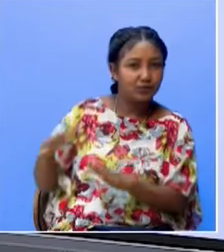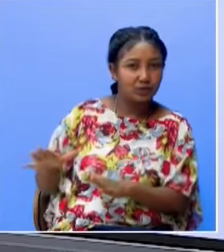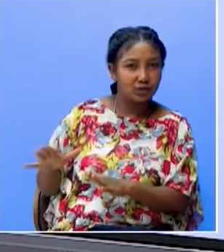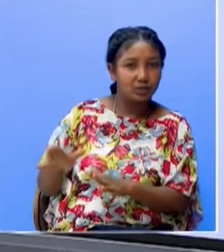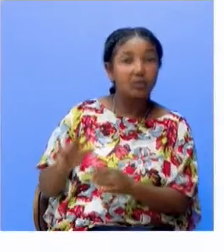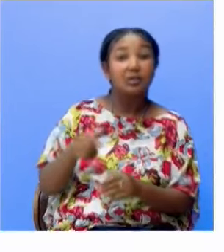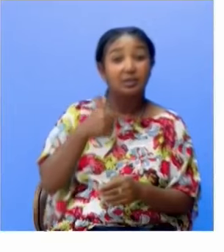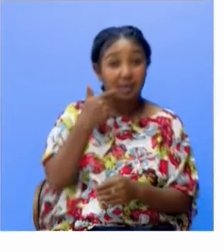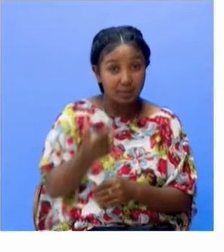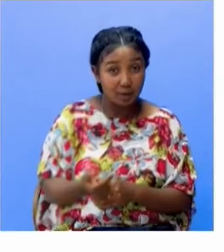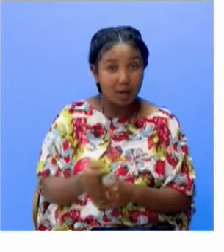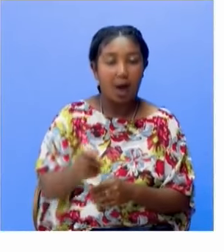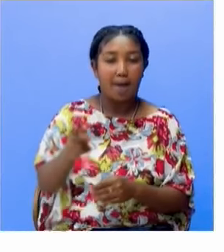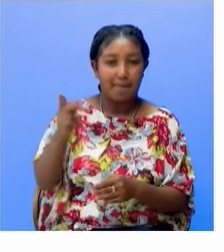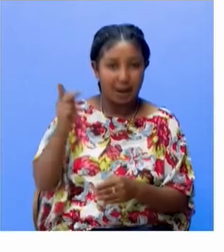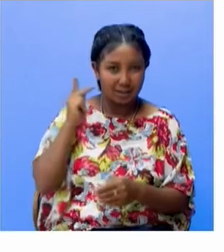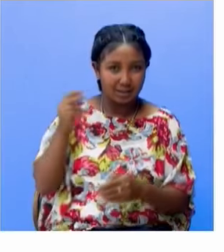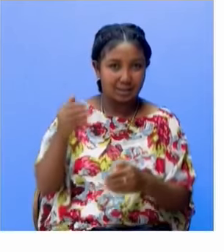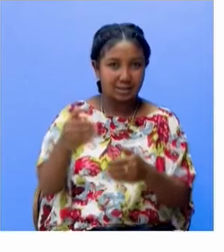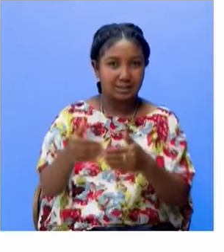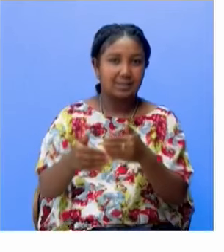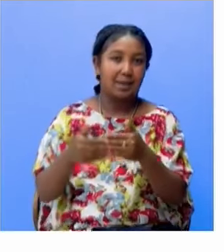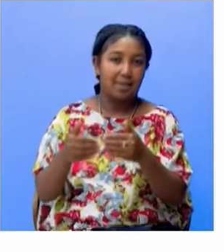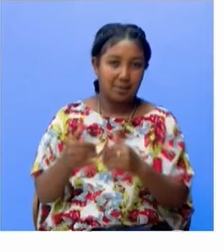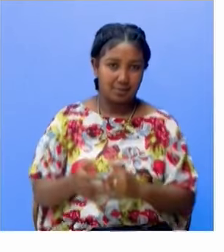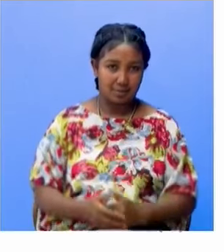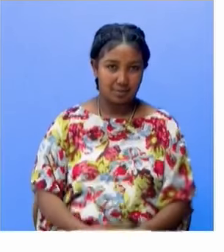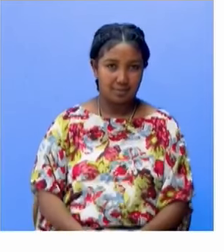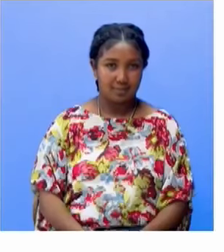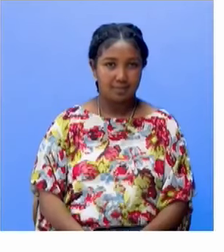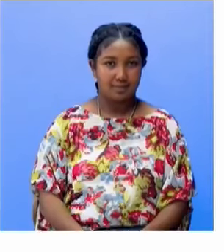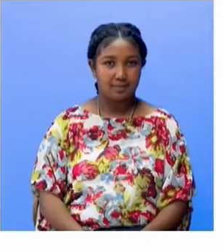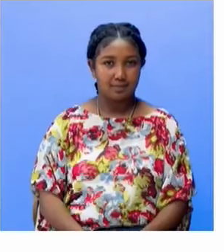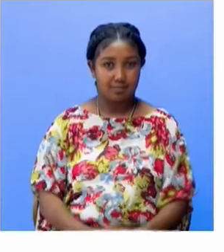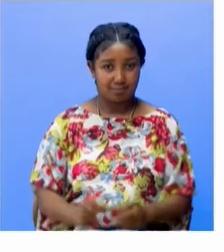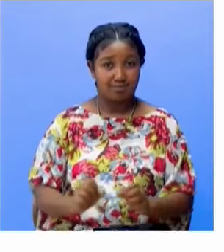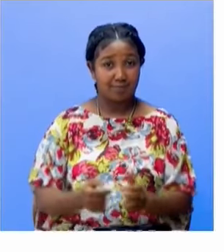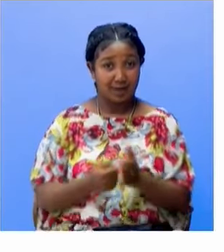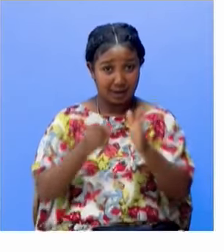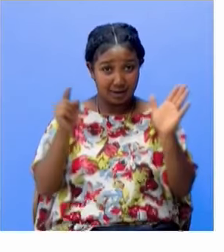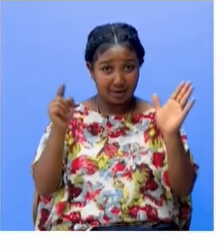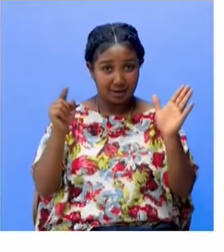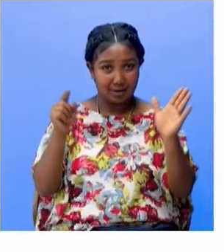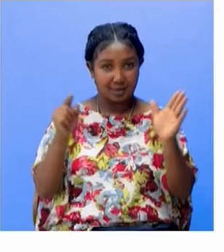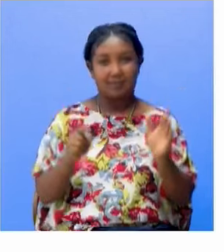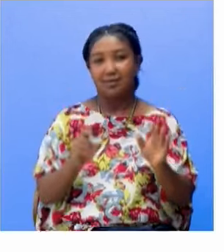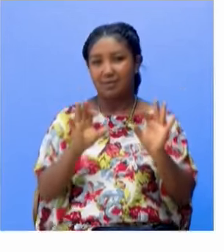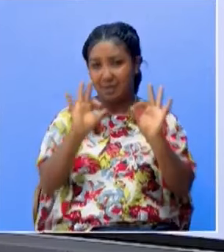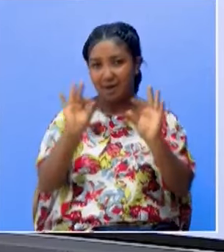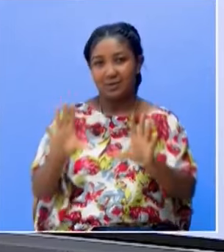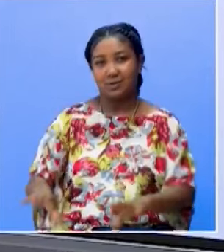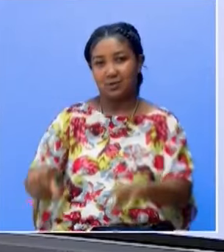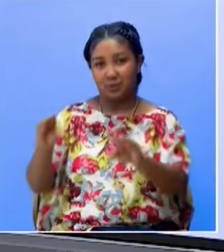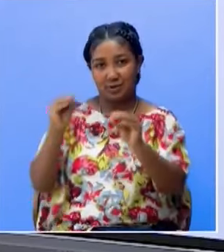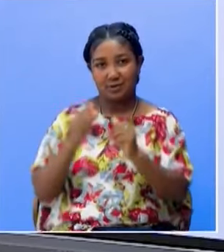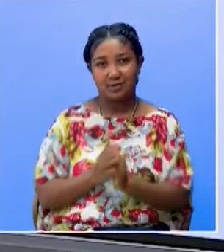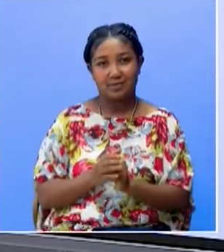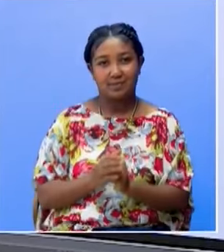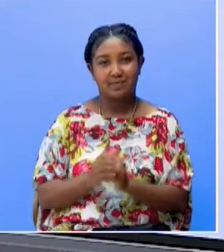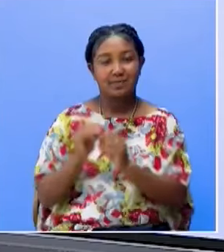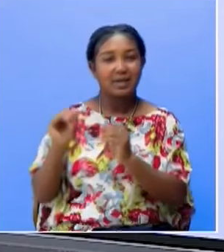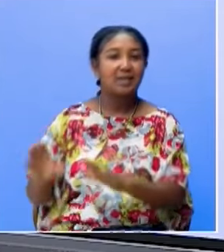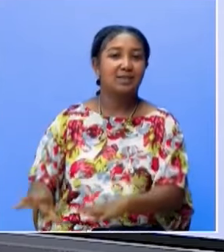be said past tense. Is it clear? Nice, students.